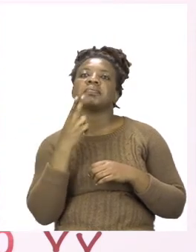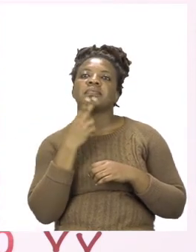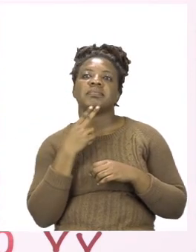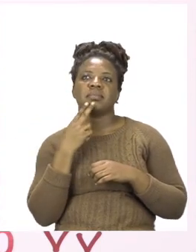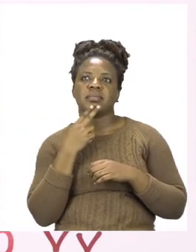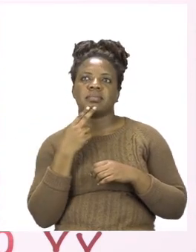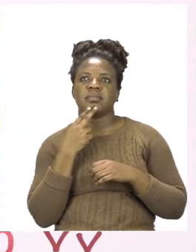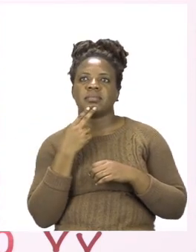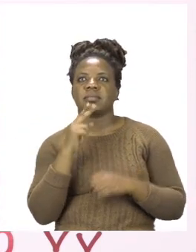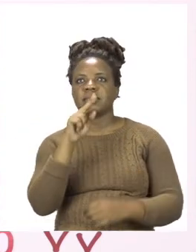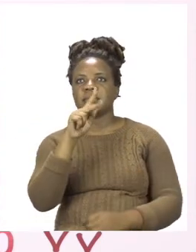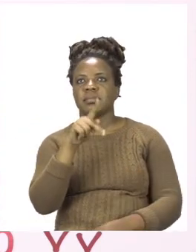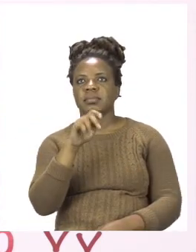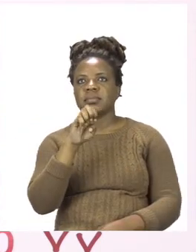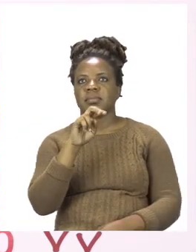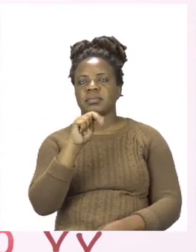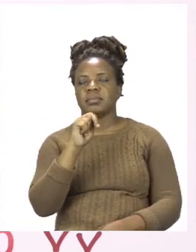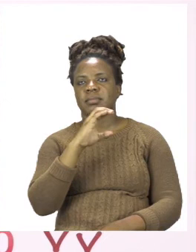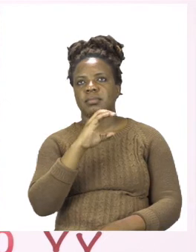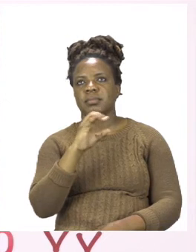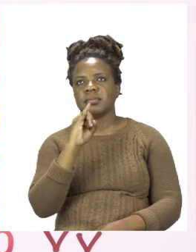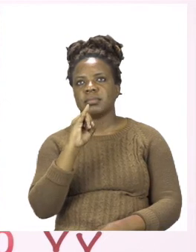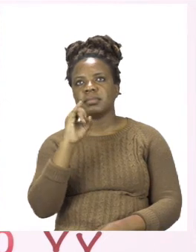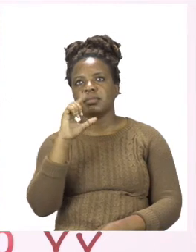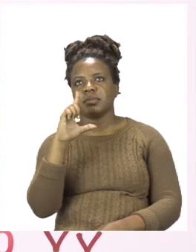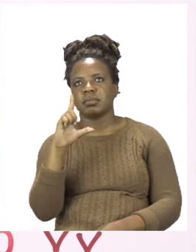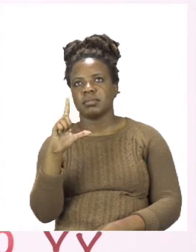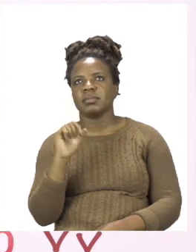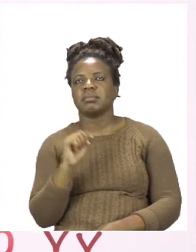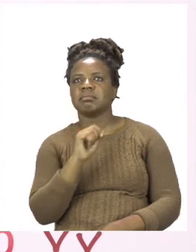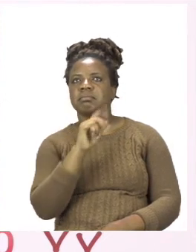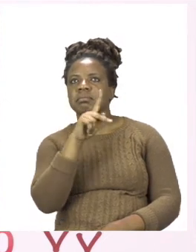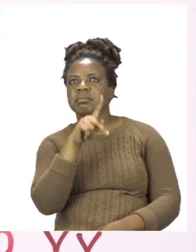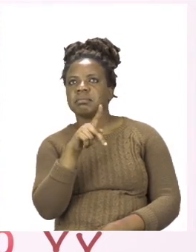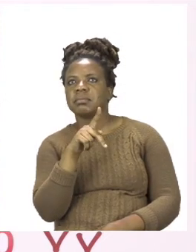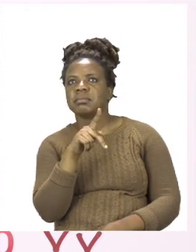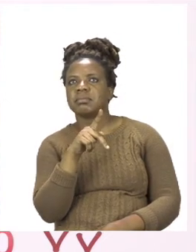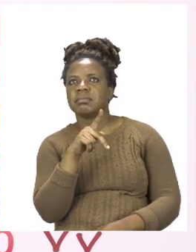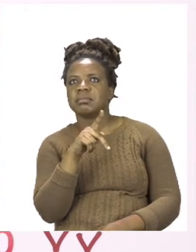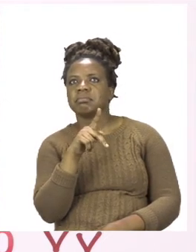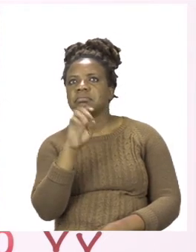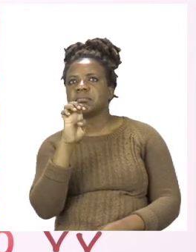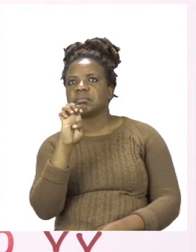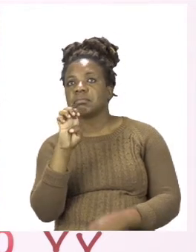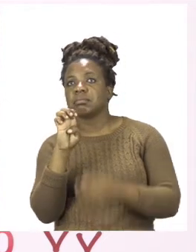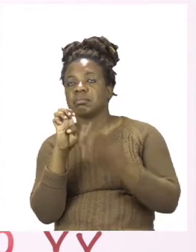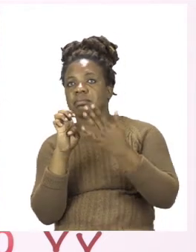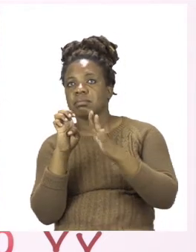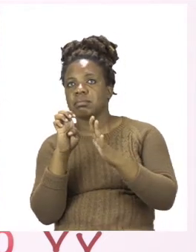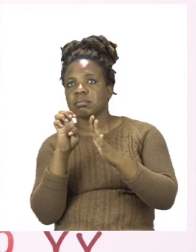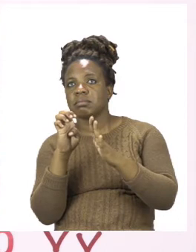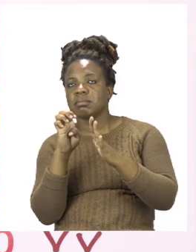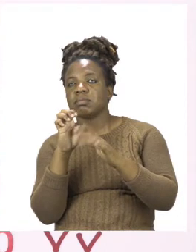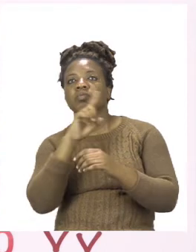the pencil. So we're going to start by adding our P. Our E is already there because of